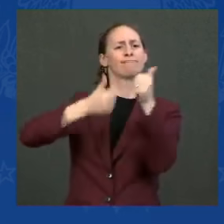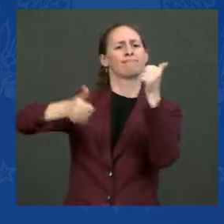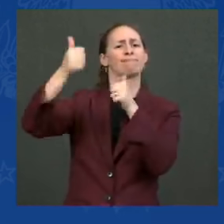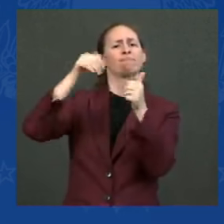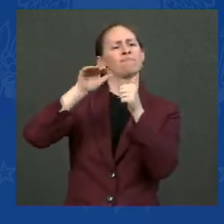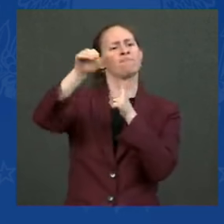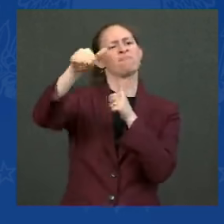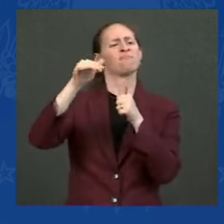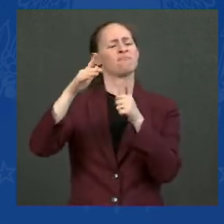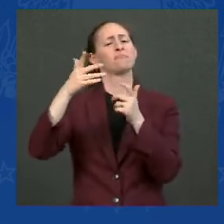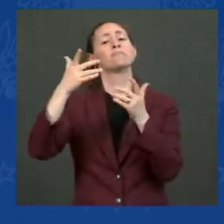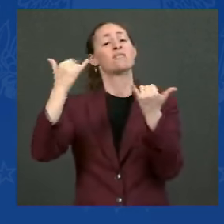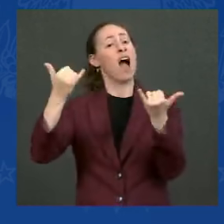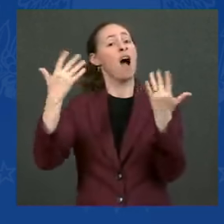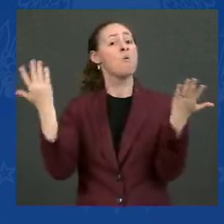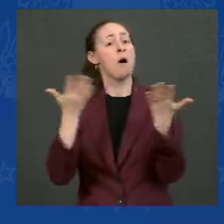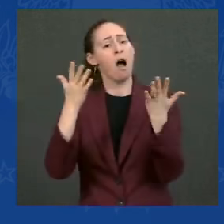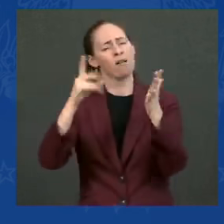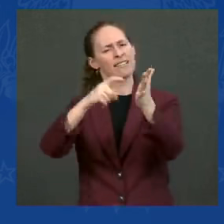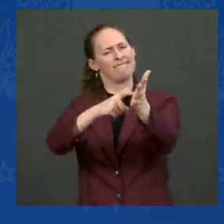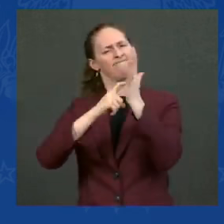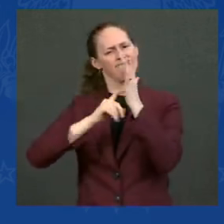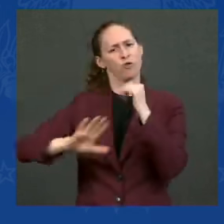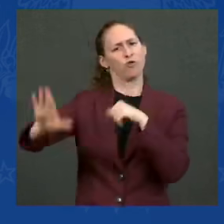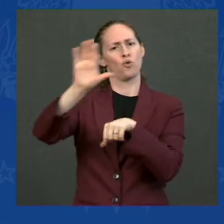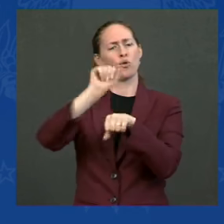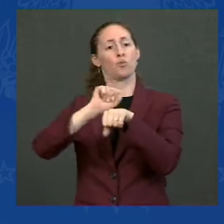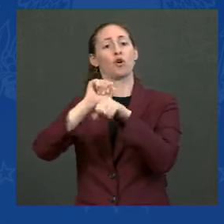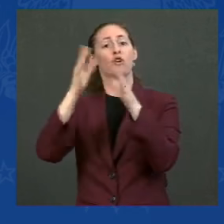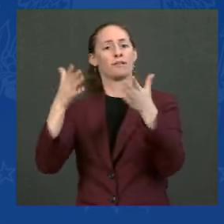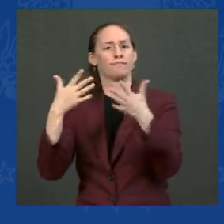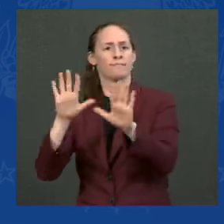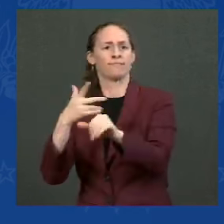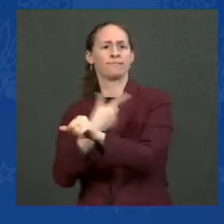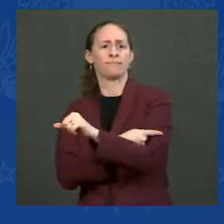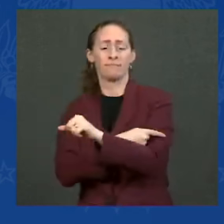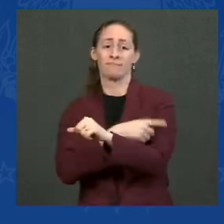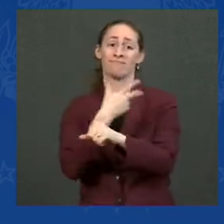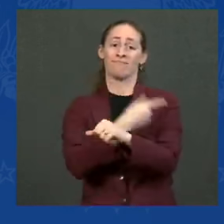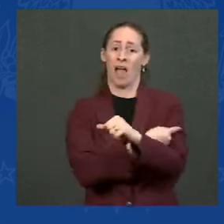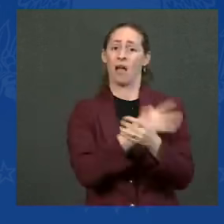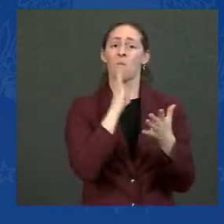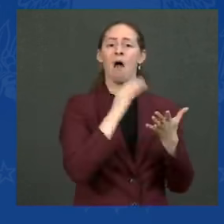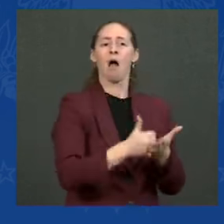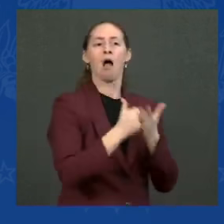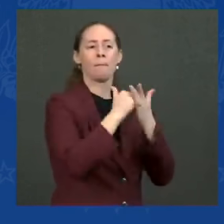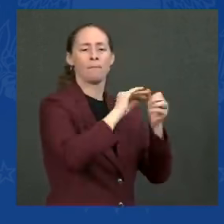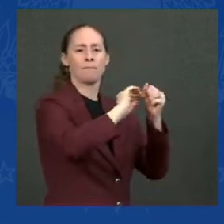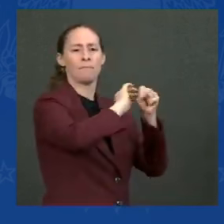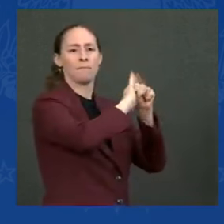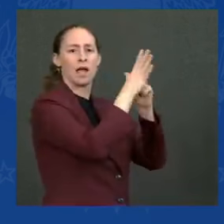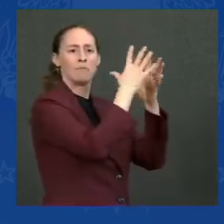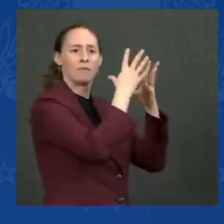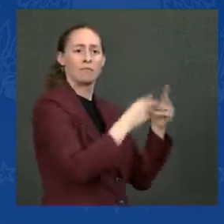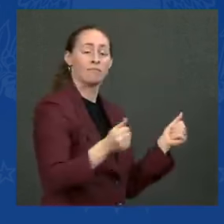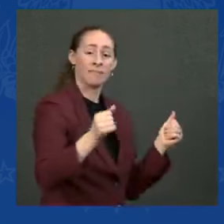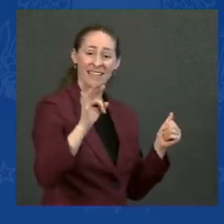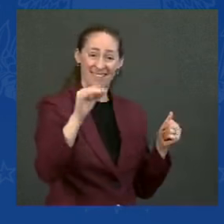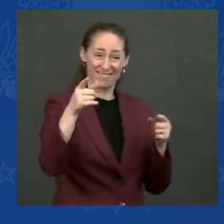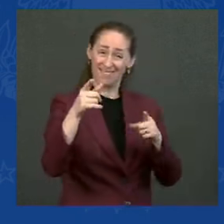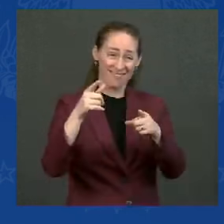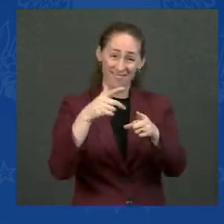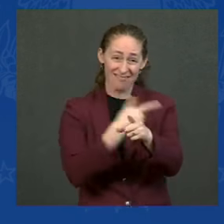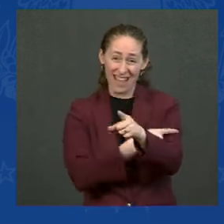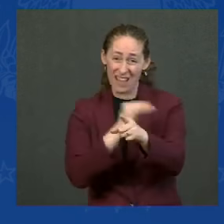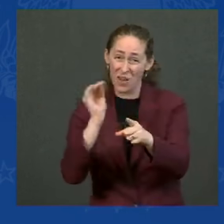your employees to get vaccinated. With vaccinations, we're going to beat this pandemic finally. Without them, we face endless months of